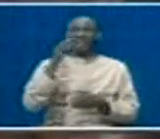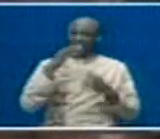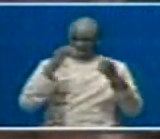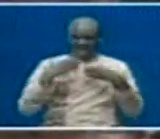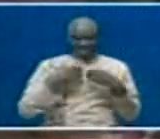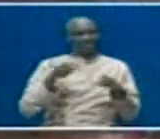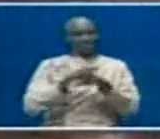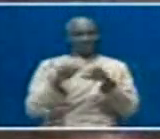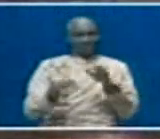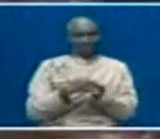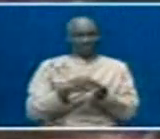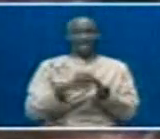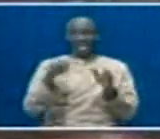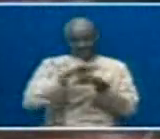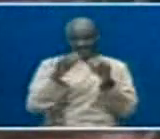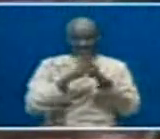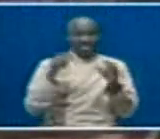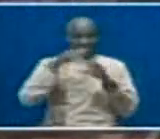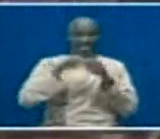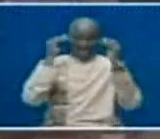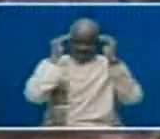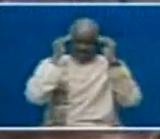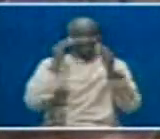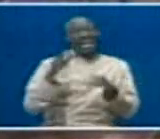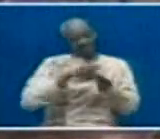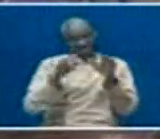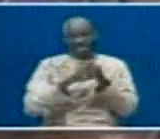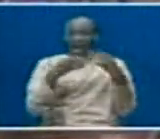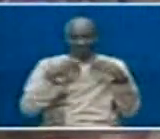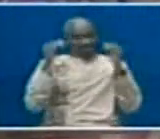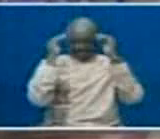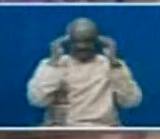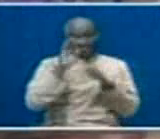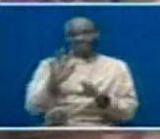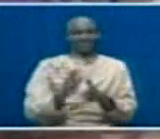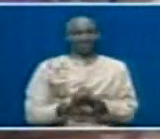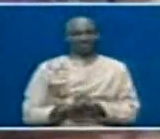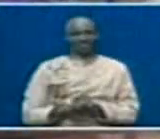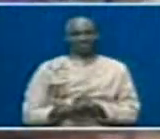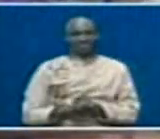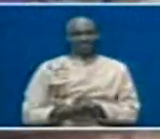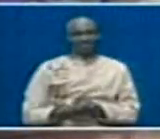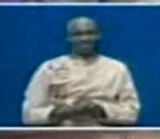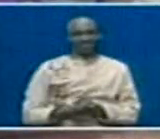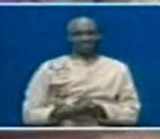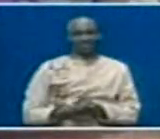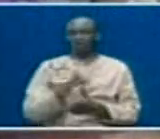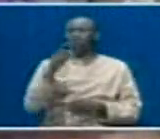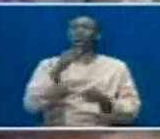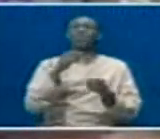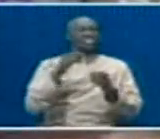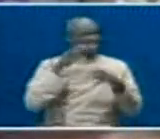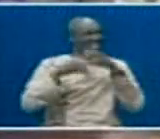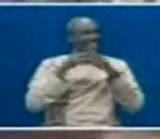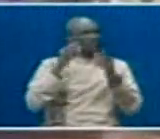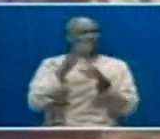everything in his head. He took everything with him. He didn't leave anything. I mean, I love it, sir. He just made that up. I just